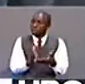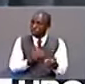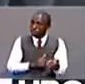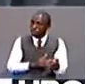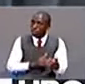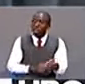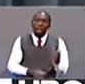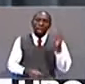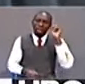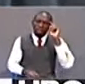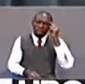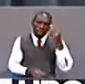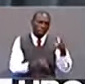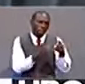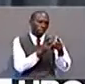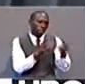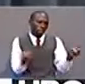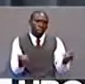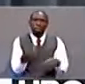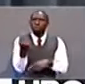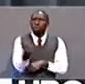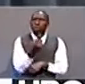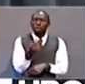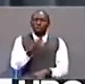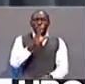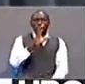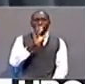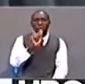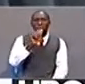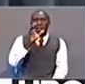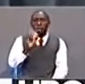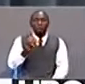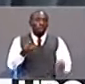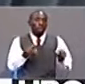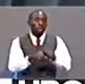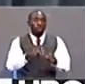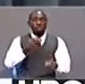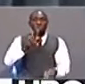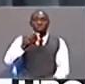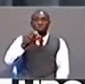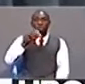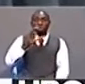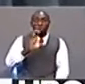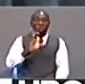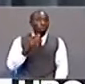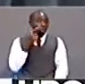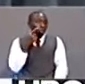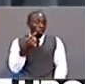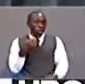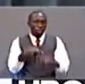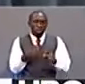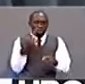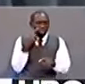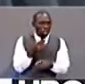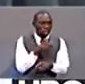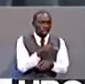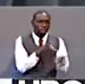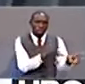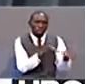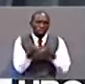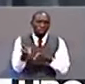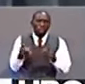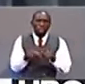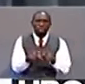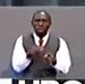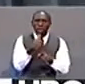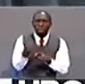seemed as if at the beginning only PAO and UNOC was being looked at. But when you see that matrix and when you see the inter-ministerial